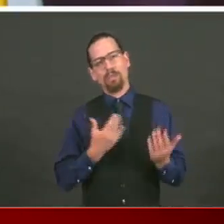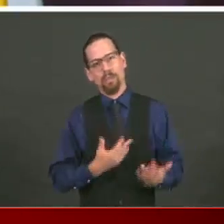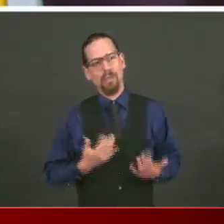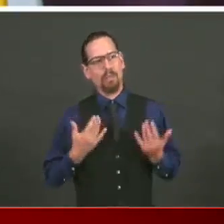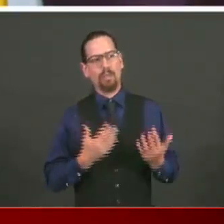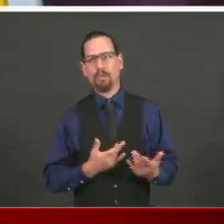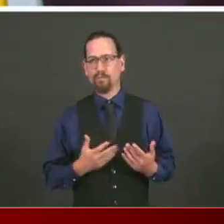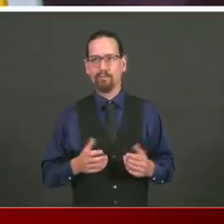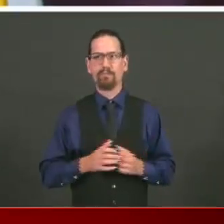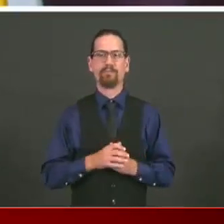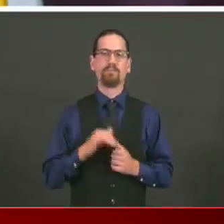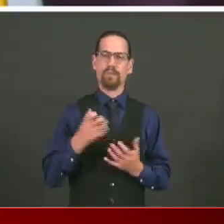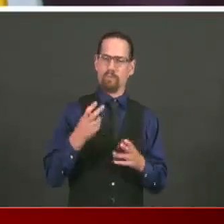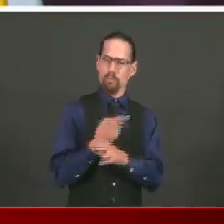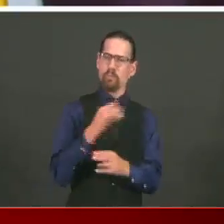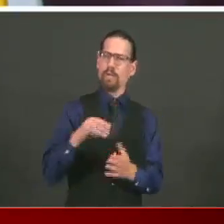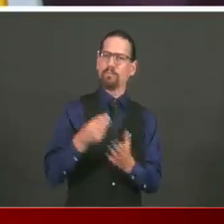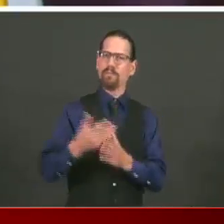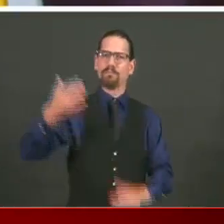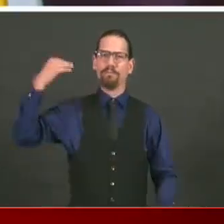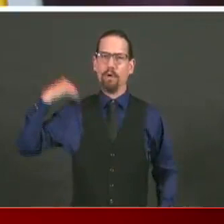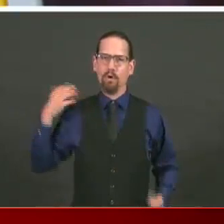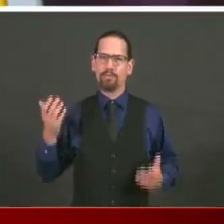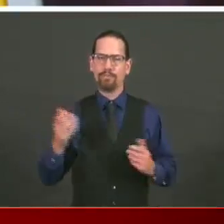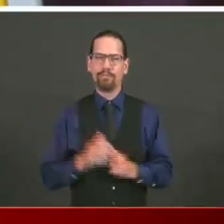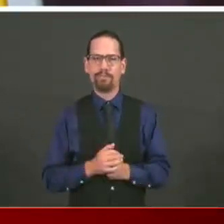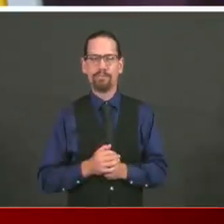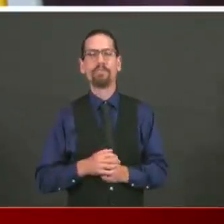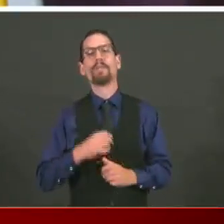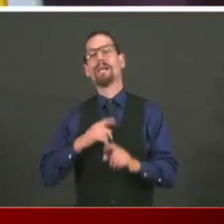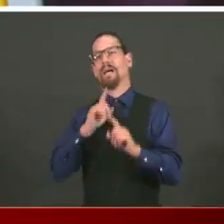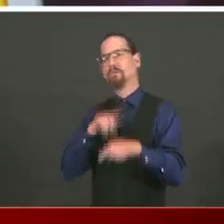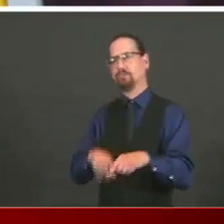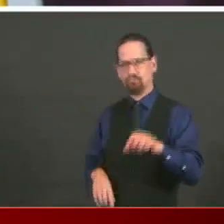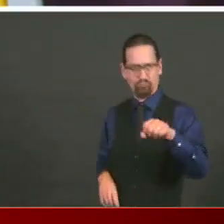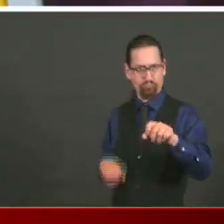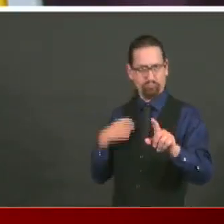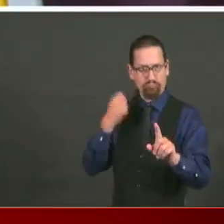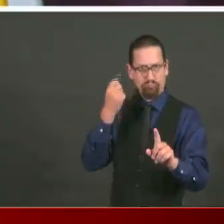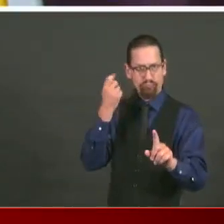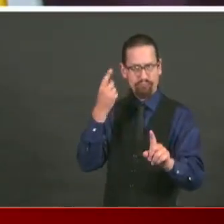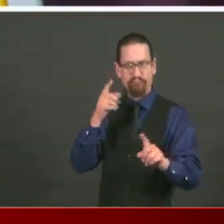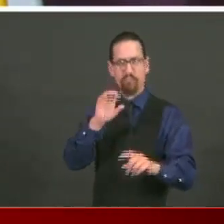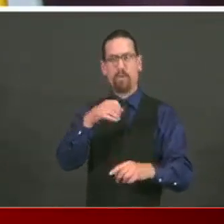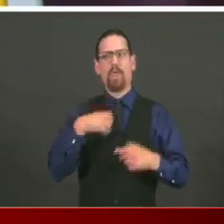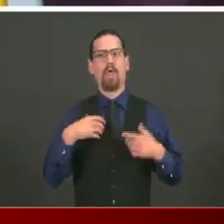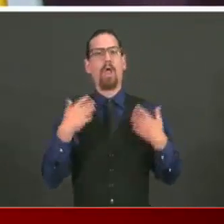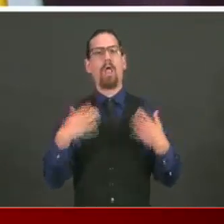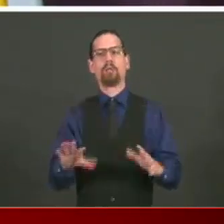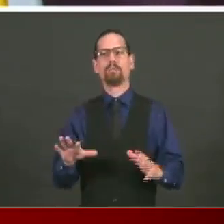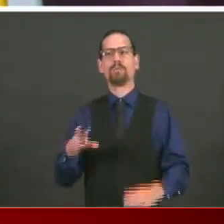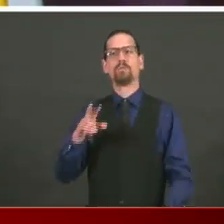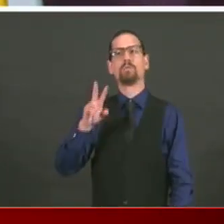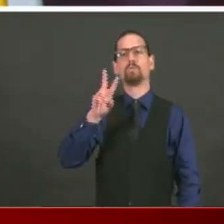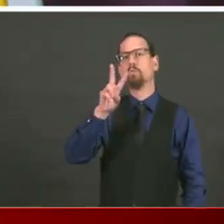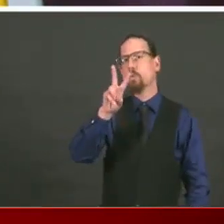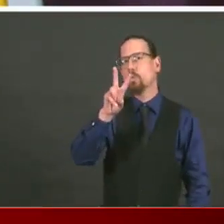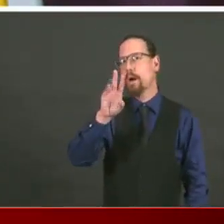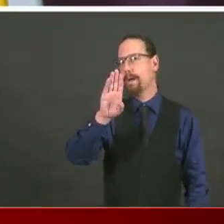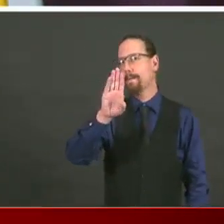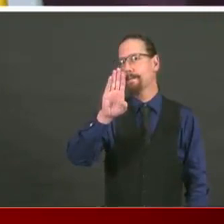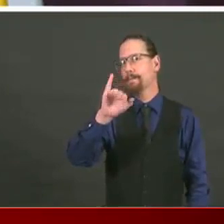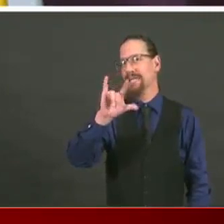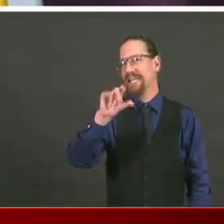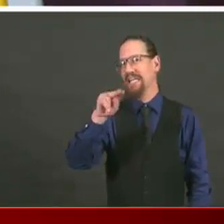ago? So here's what I say. I know you're struggling. As I said, we've already put $2 billion out the door, plus the money we've put